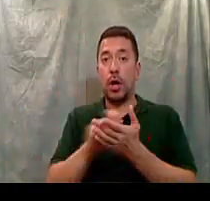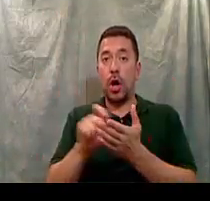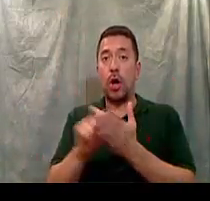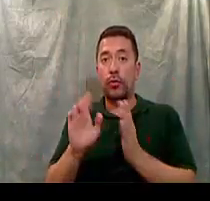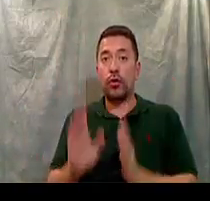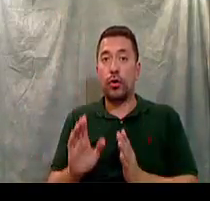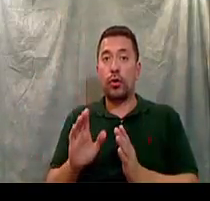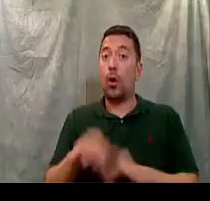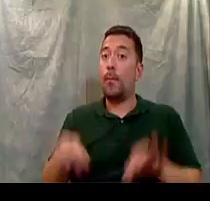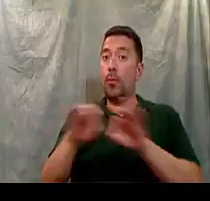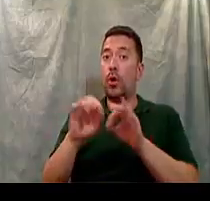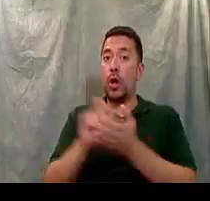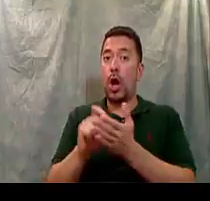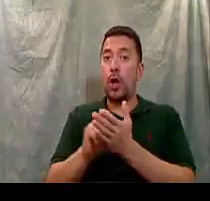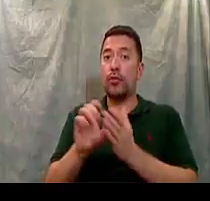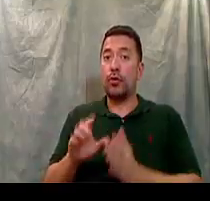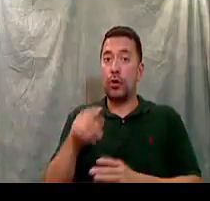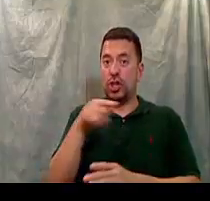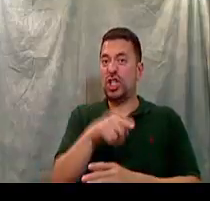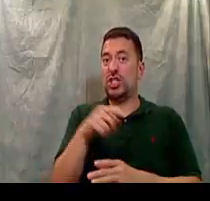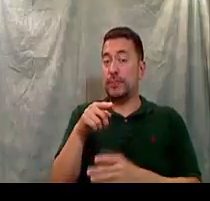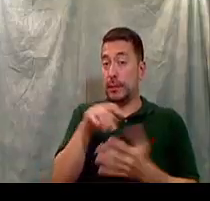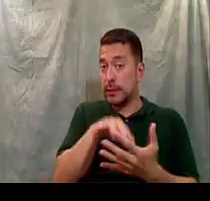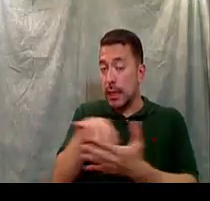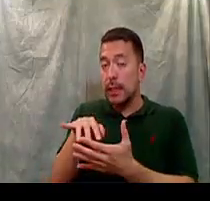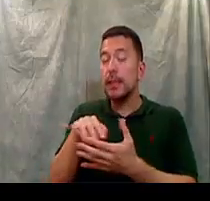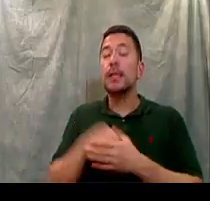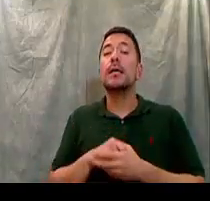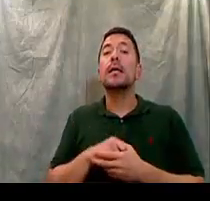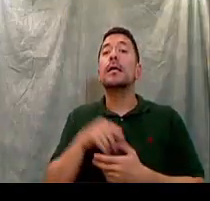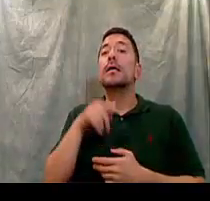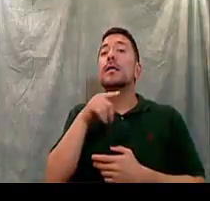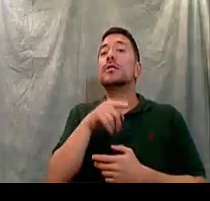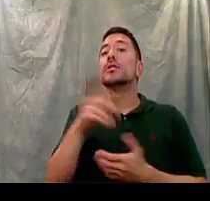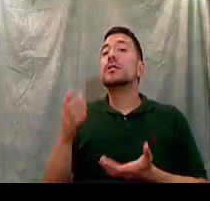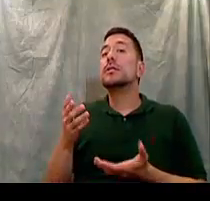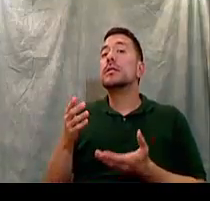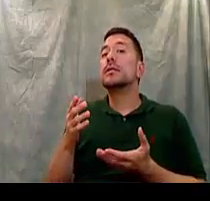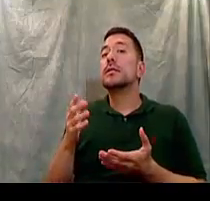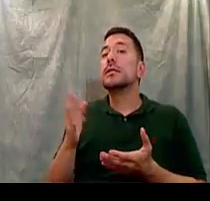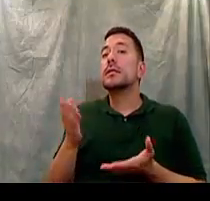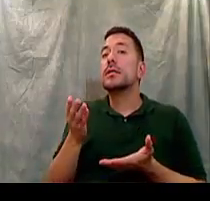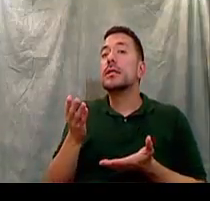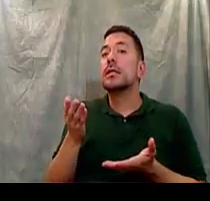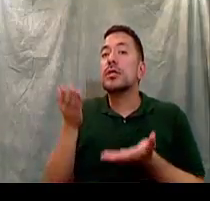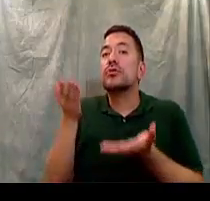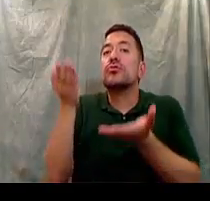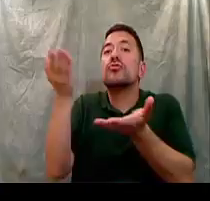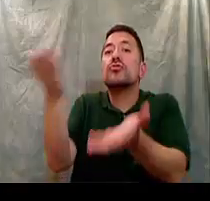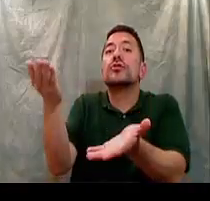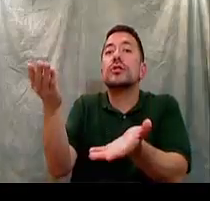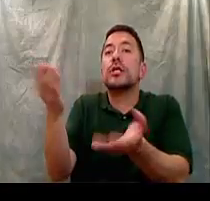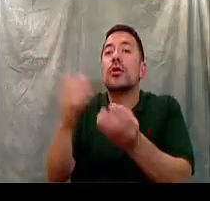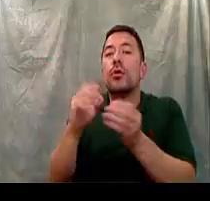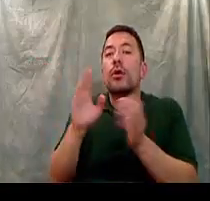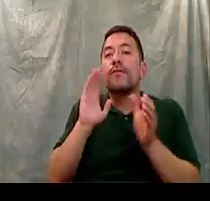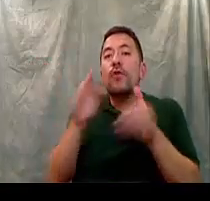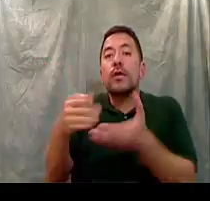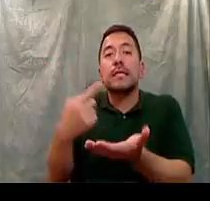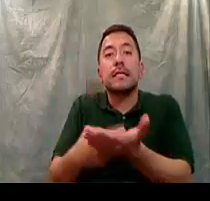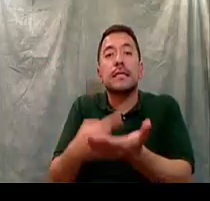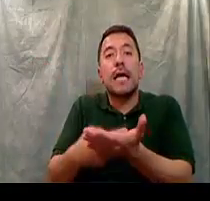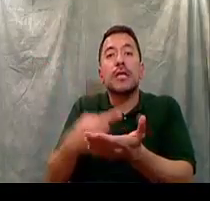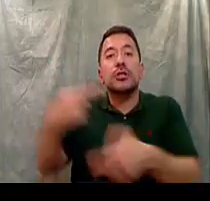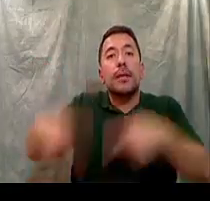has been studying. And she's introducing a tension, a discussion, a debate around